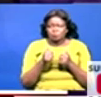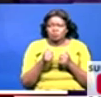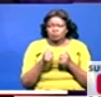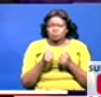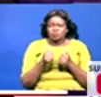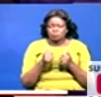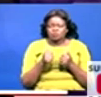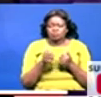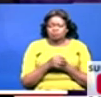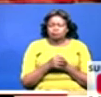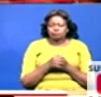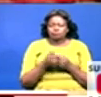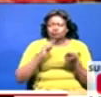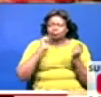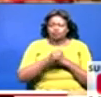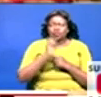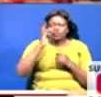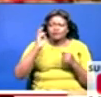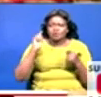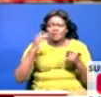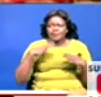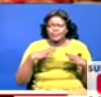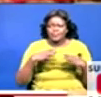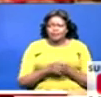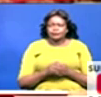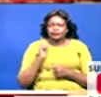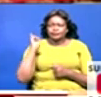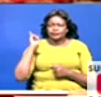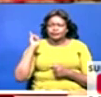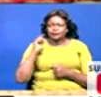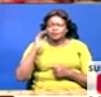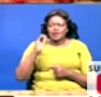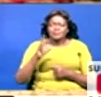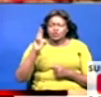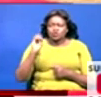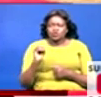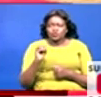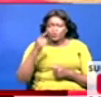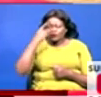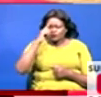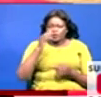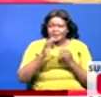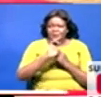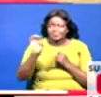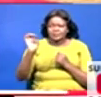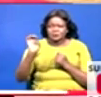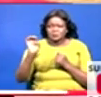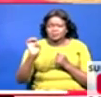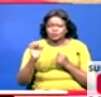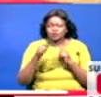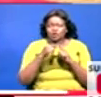will of the Kenyan people. Musyoka, who was the IEBC returning officer from Embakasi East, was found murdered